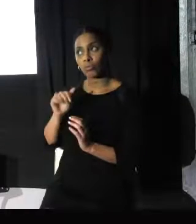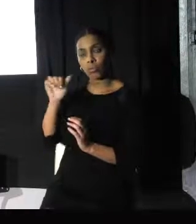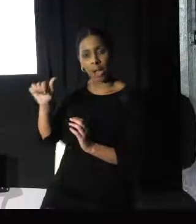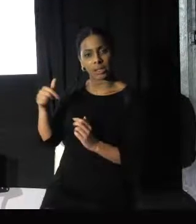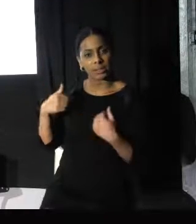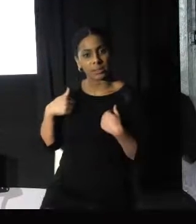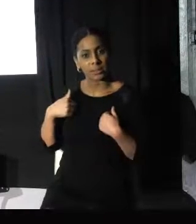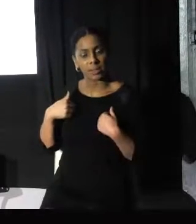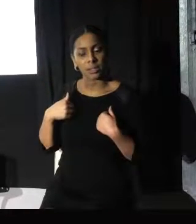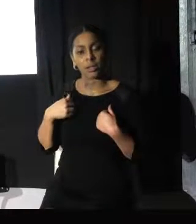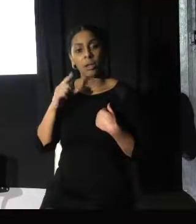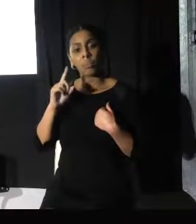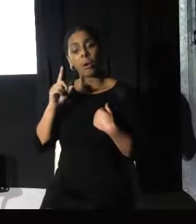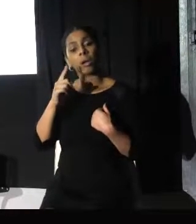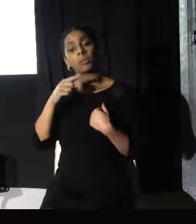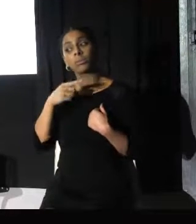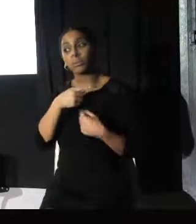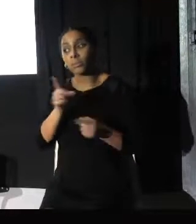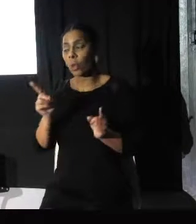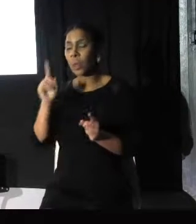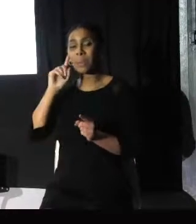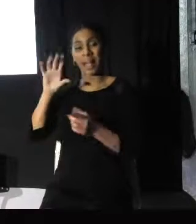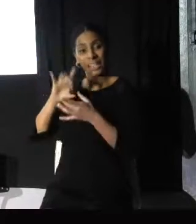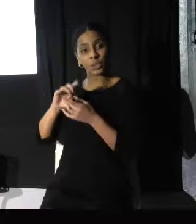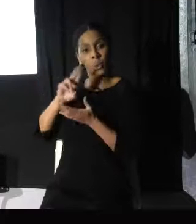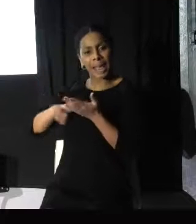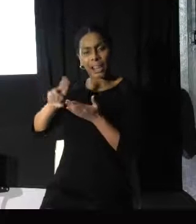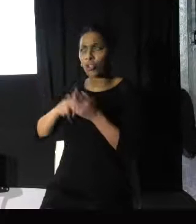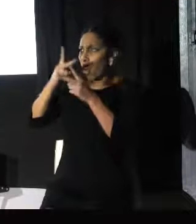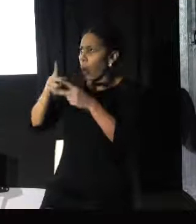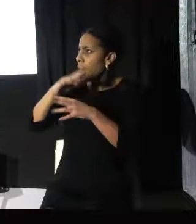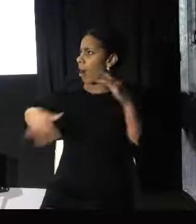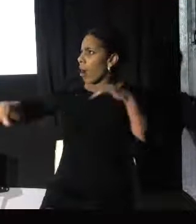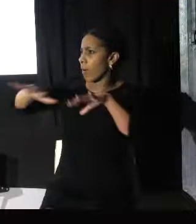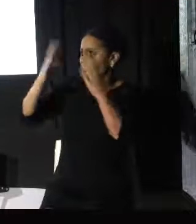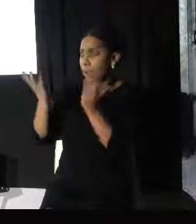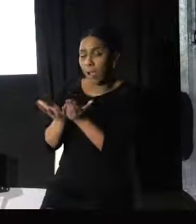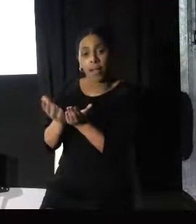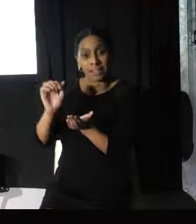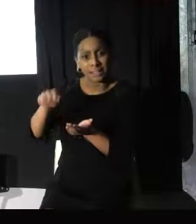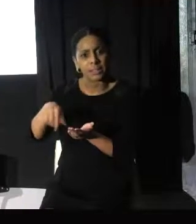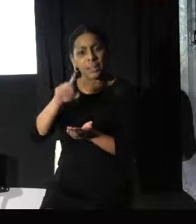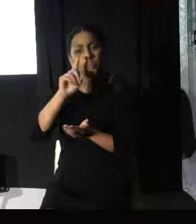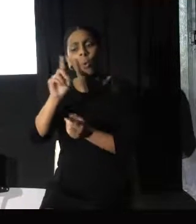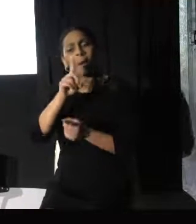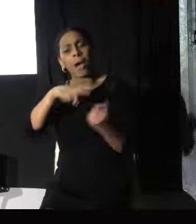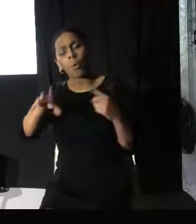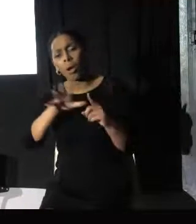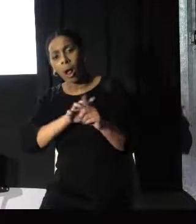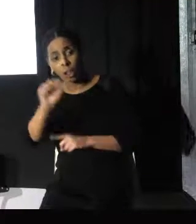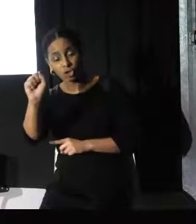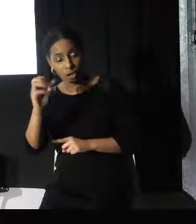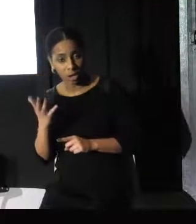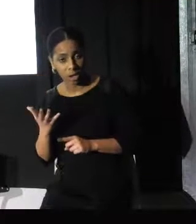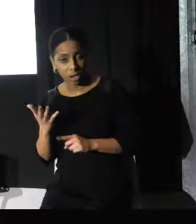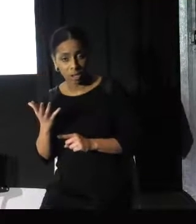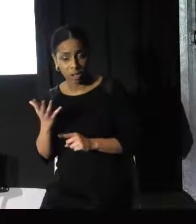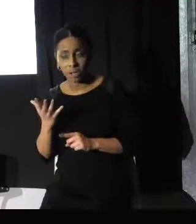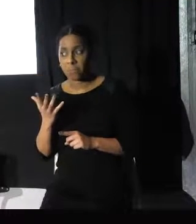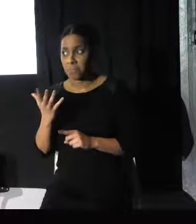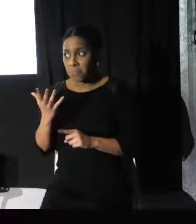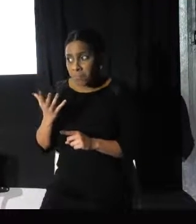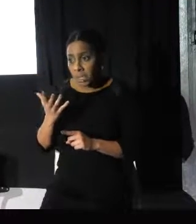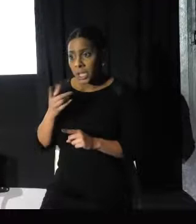on nature, but on culture, for those who are not nature writers, but culture writers, maybe the challenge